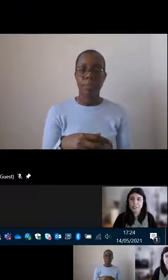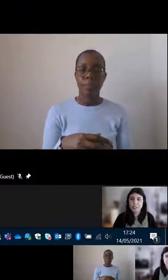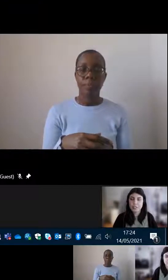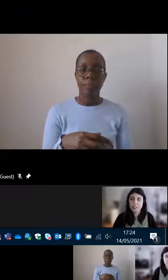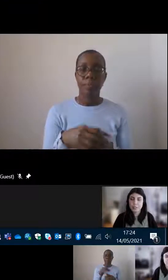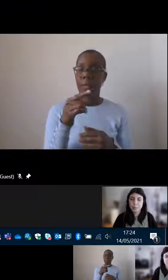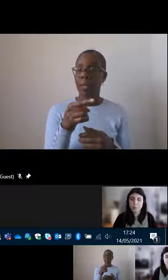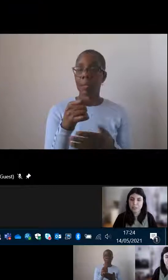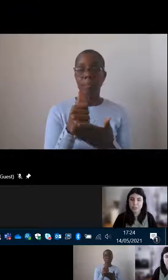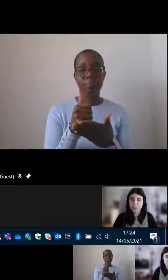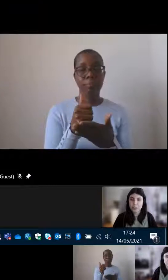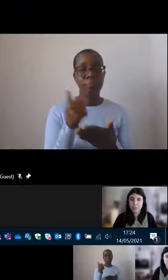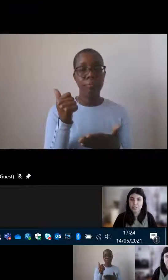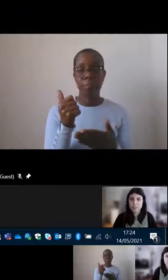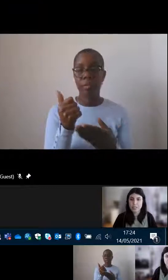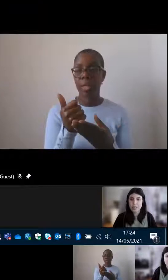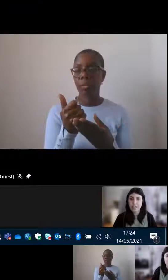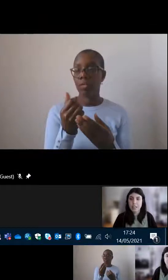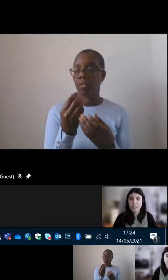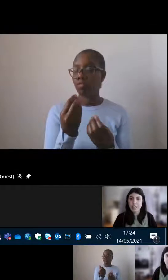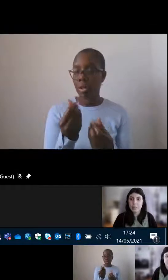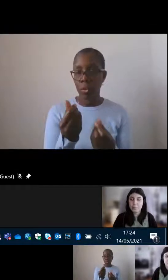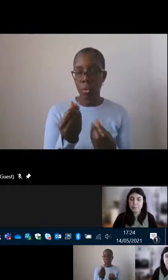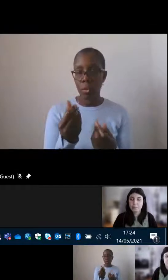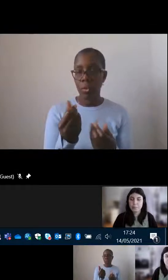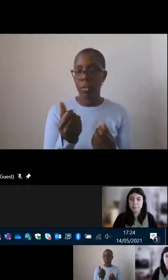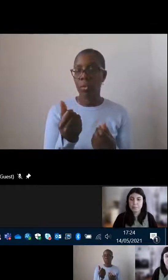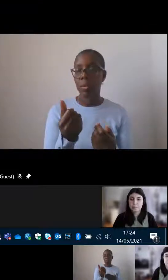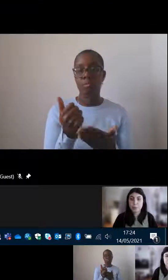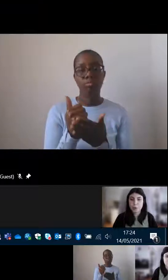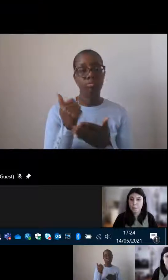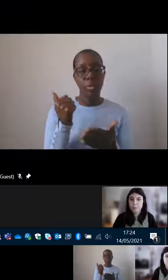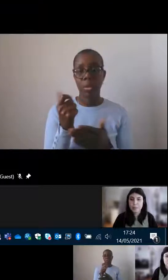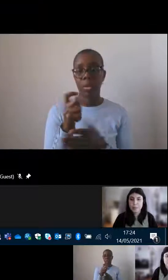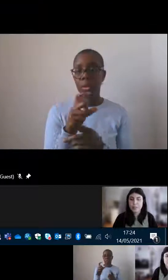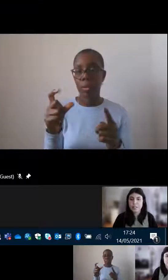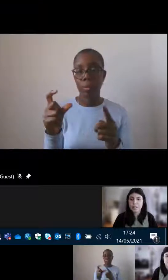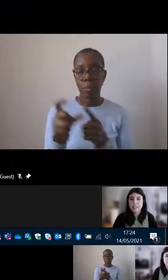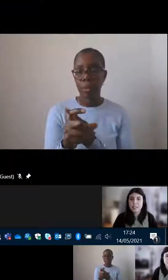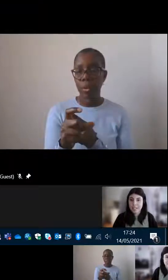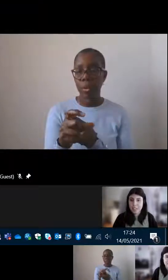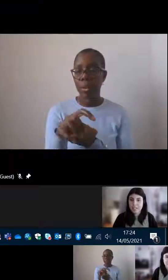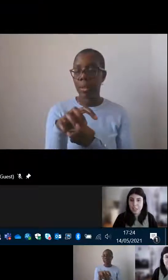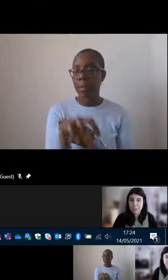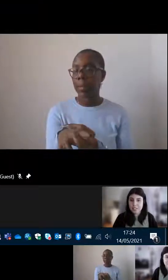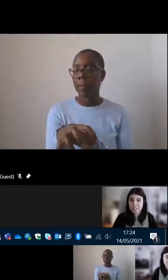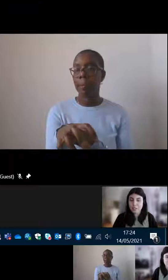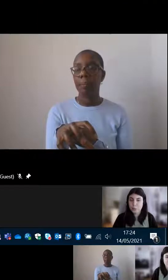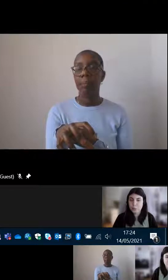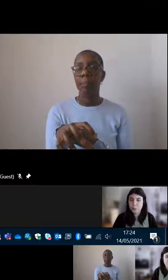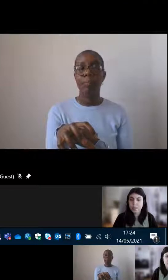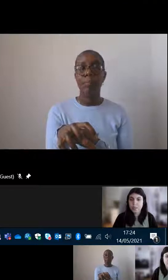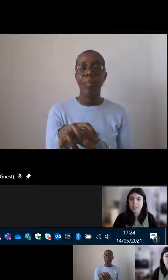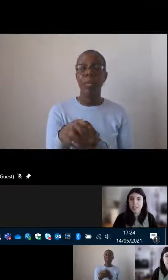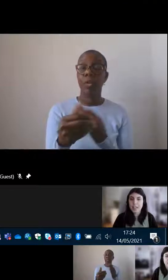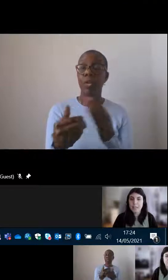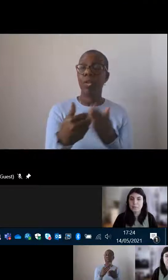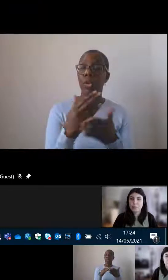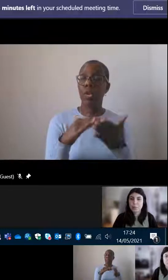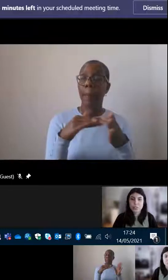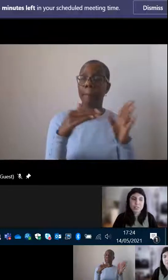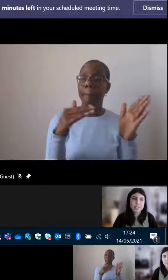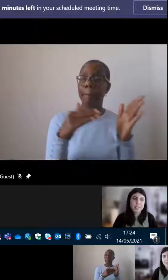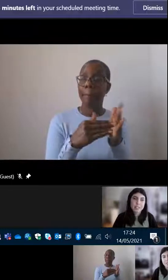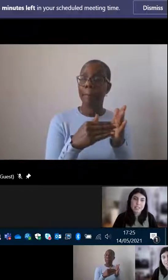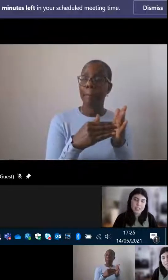brilliant resource in Newham, a brilliant community um, hub. There's 10 libraries in Newham. They